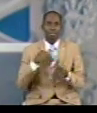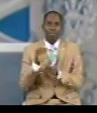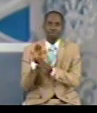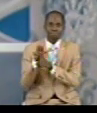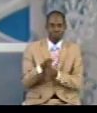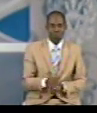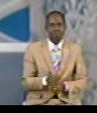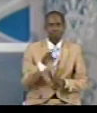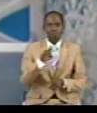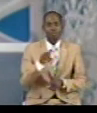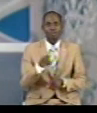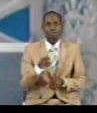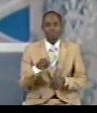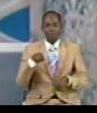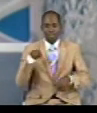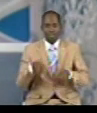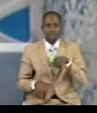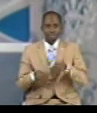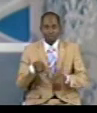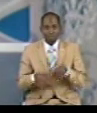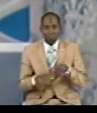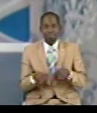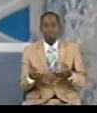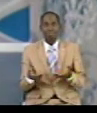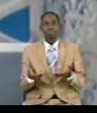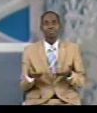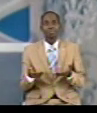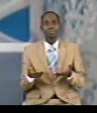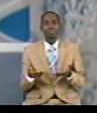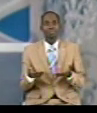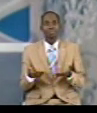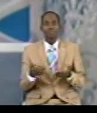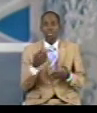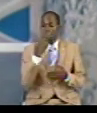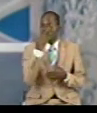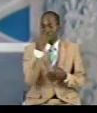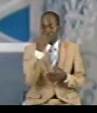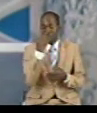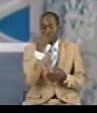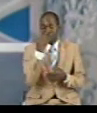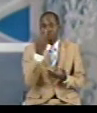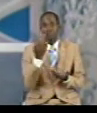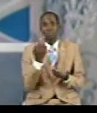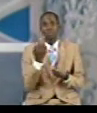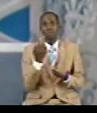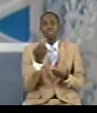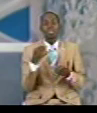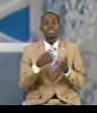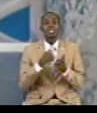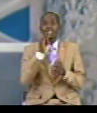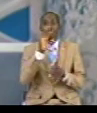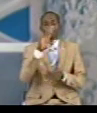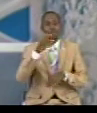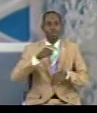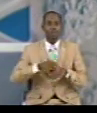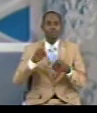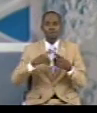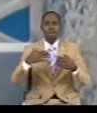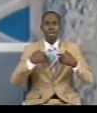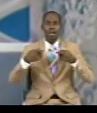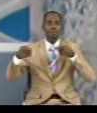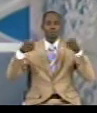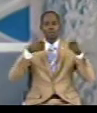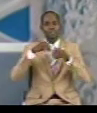paralysis, lameness, blindness, it is your turn to have dominion.